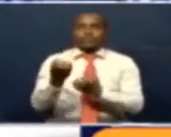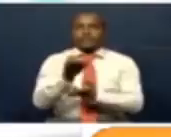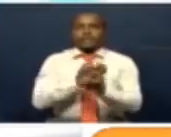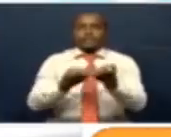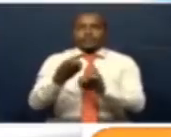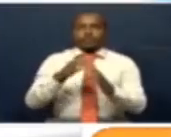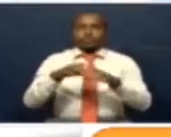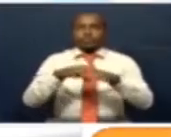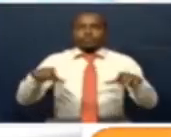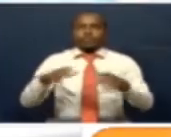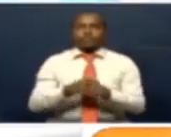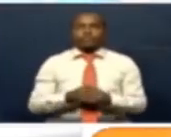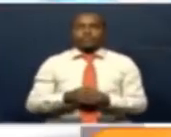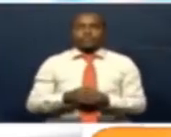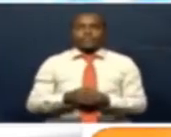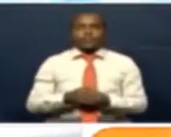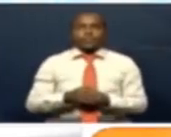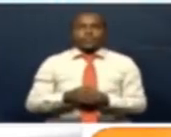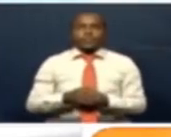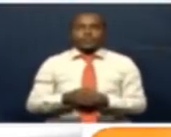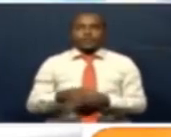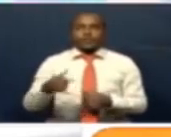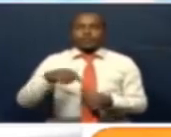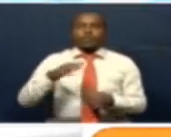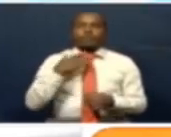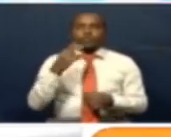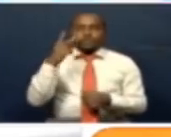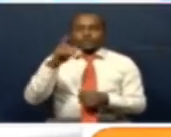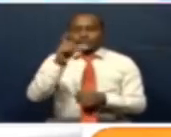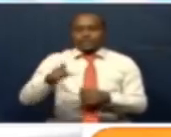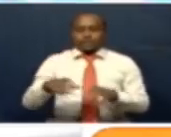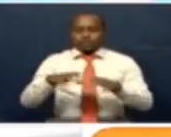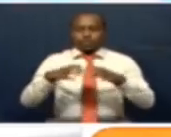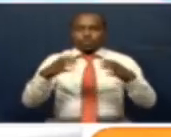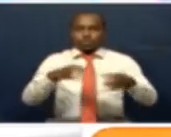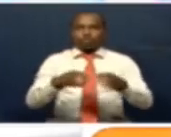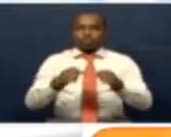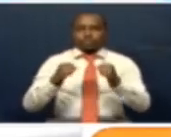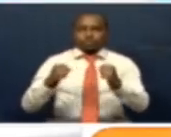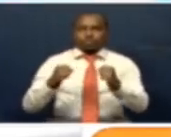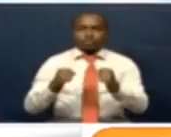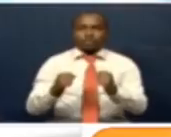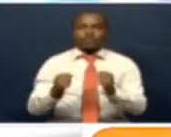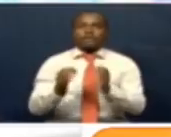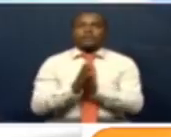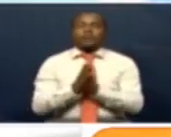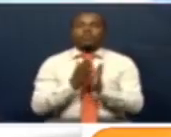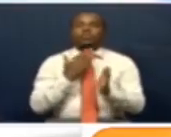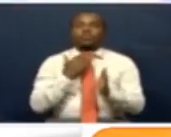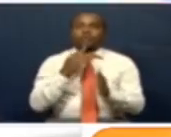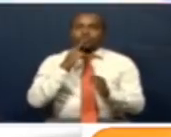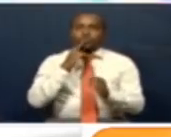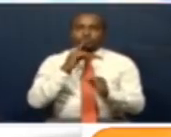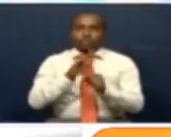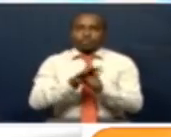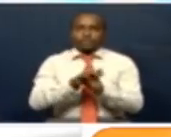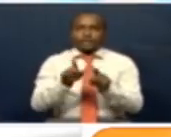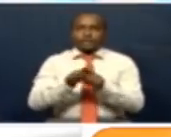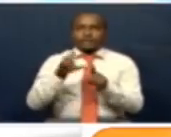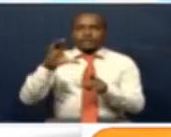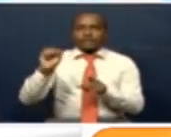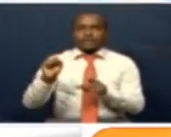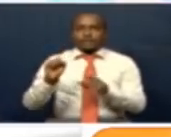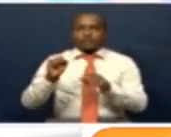would like to see these regional blocs strengthened. And I want to assure you, as the Minister for Devolution, that we will work with